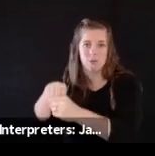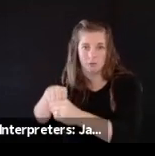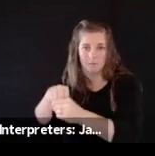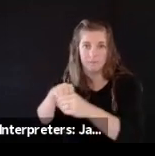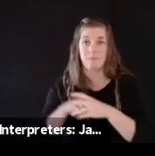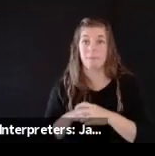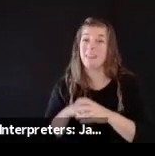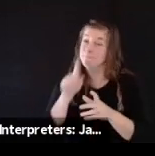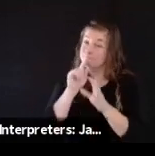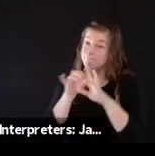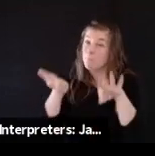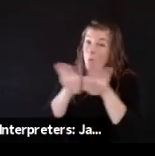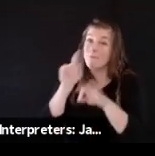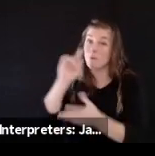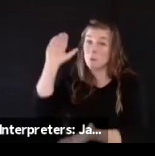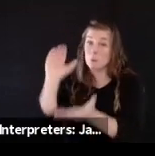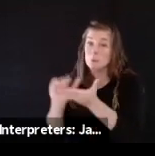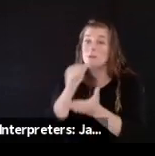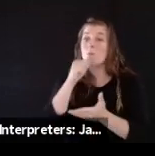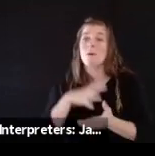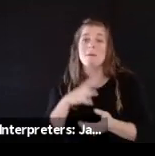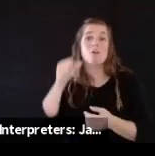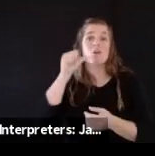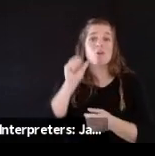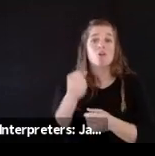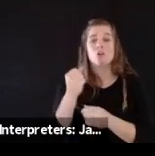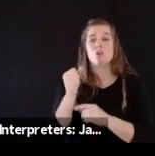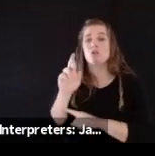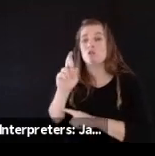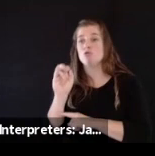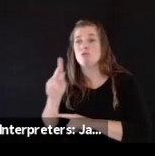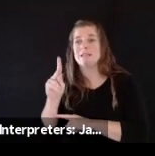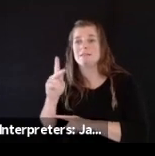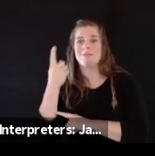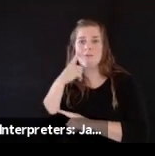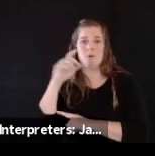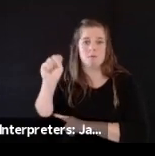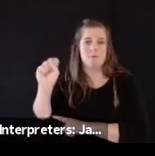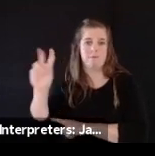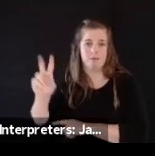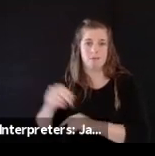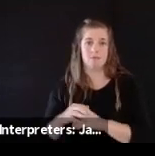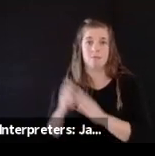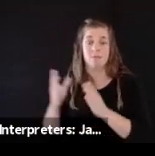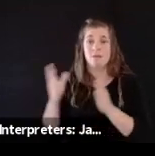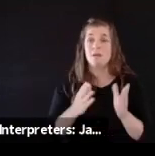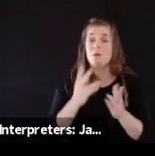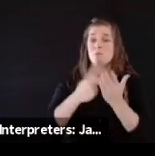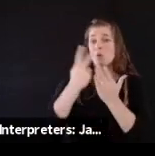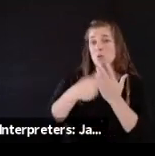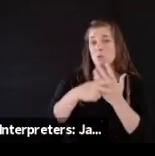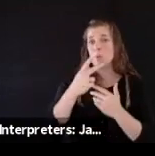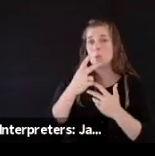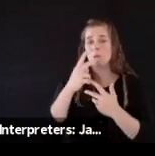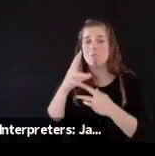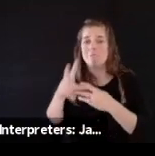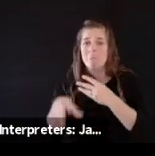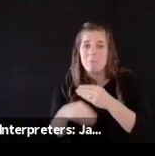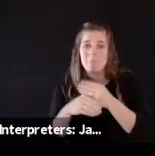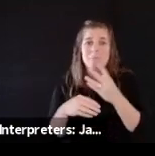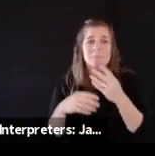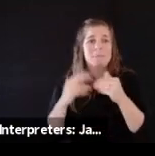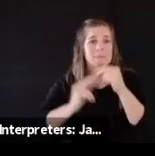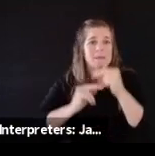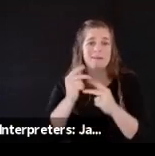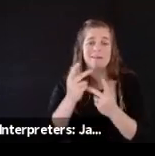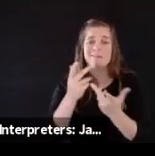incredibly important for reducing women and girls' risks for sexual violence. Programs that build confidence, knowledge, and leadership